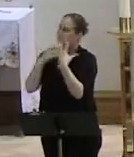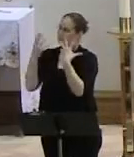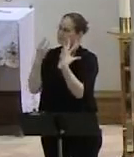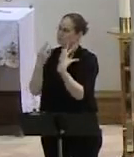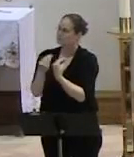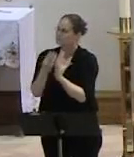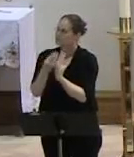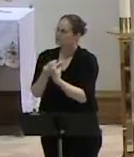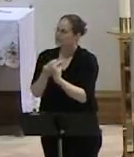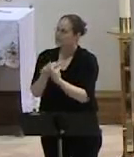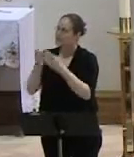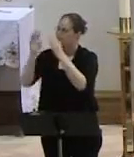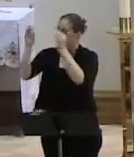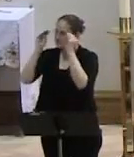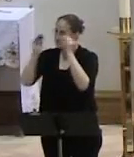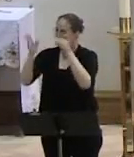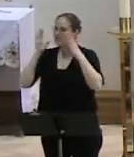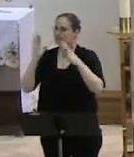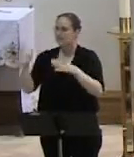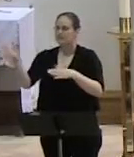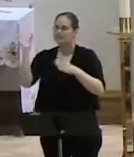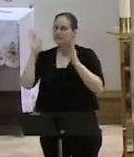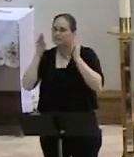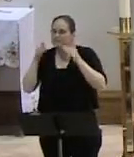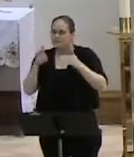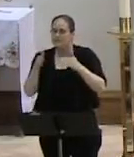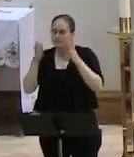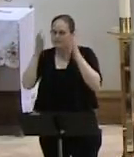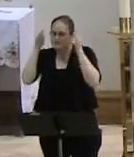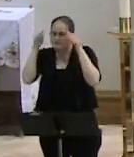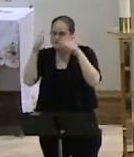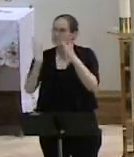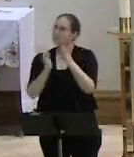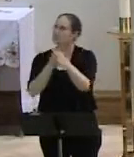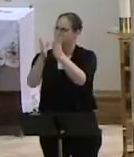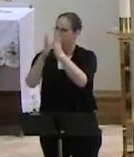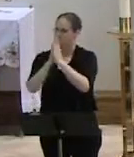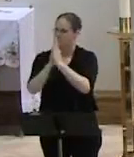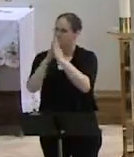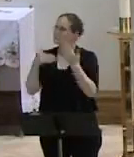teaching. Hear the prayers that we present to you this morning.